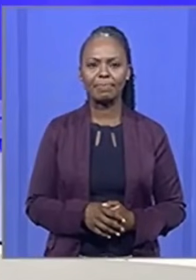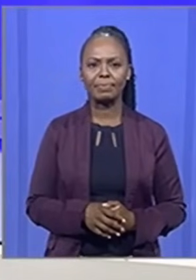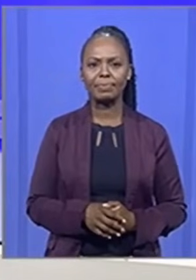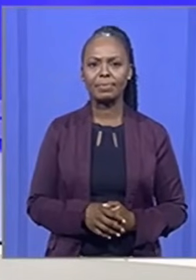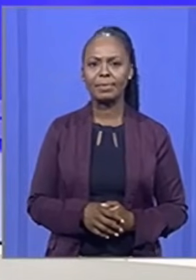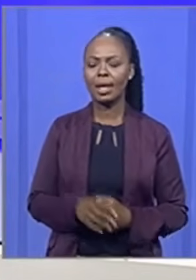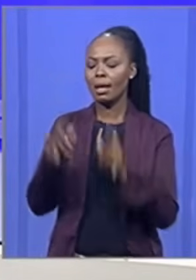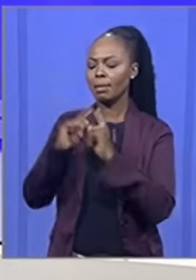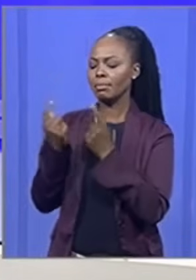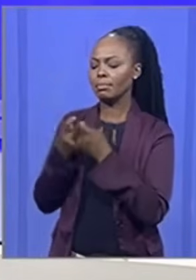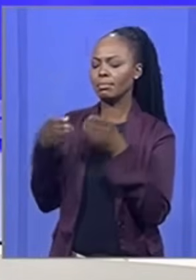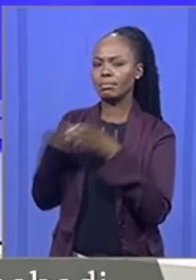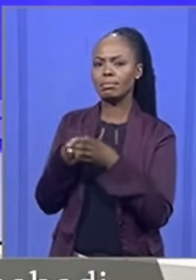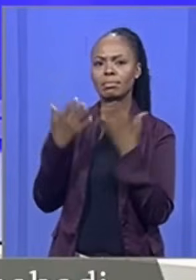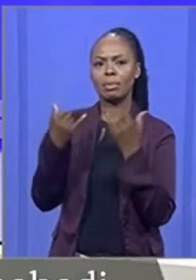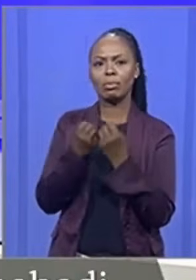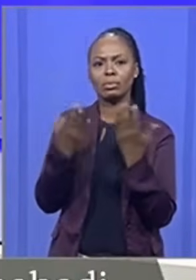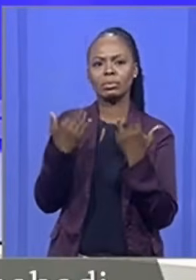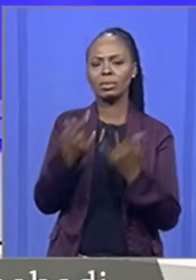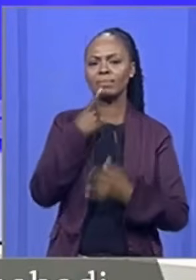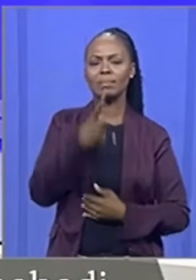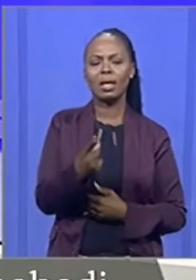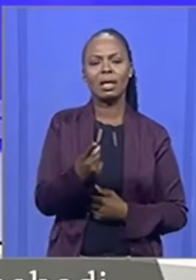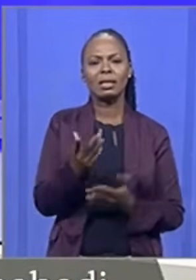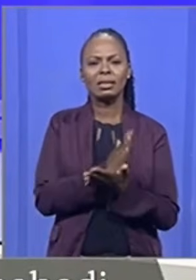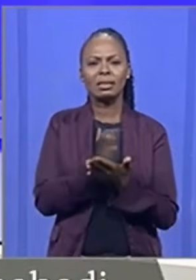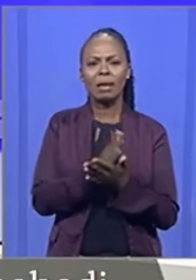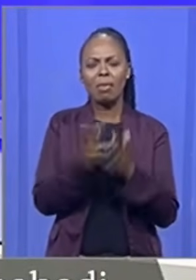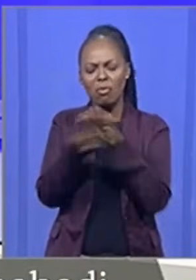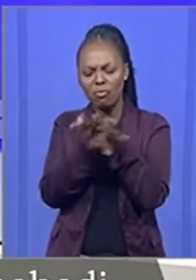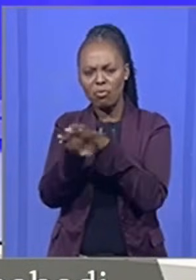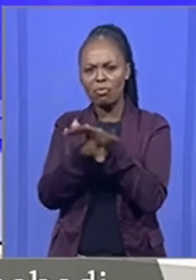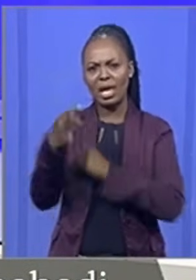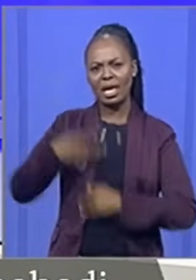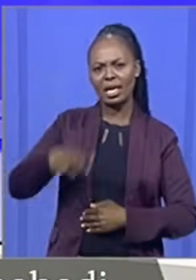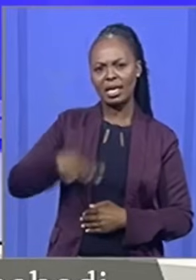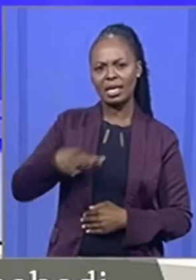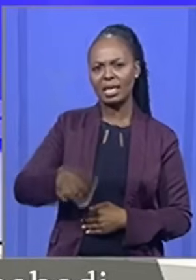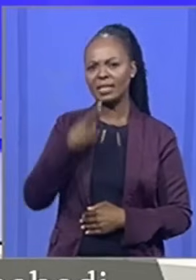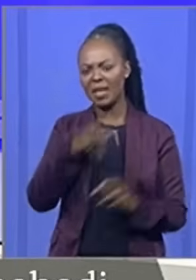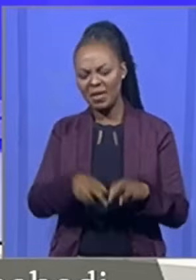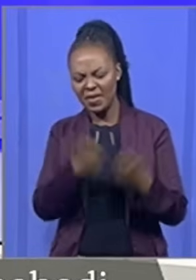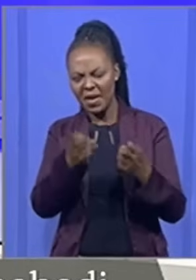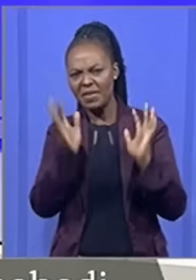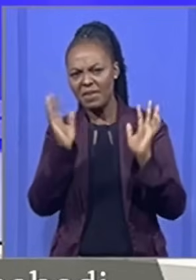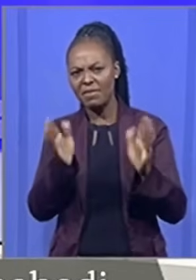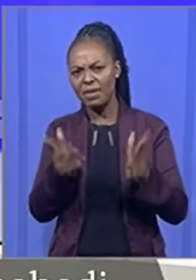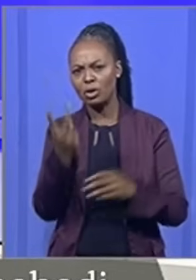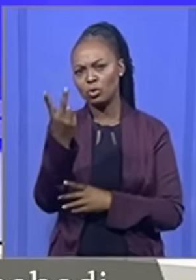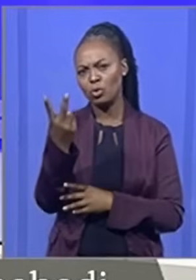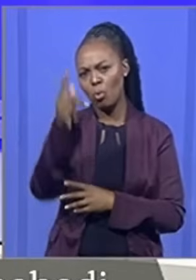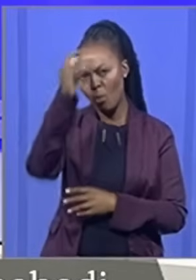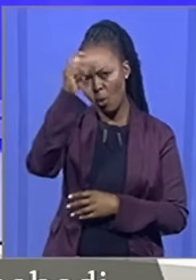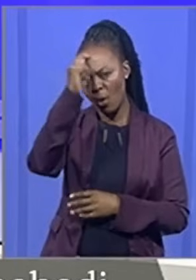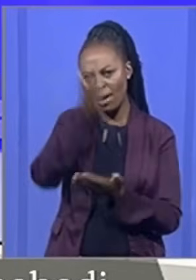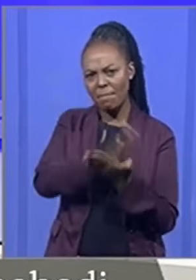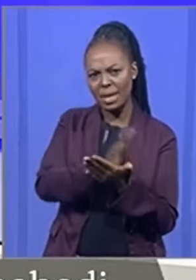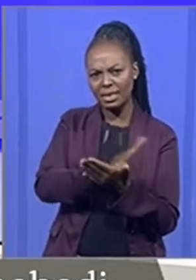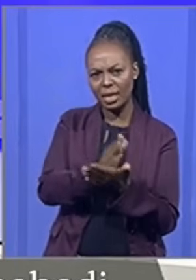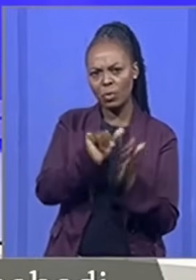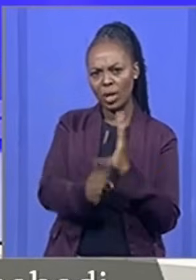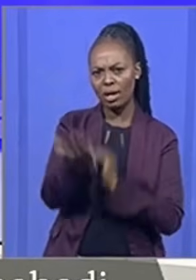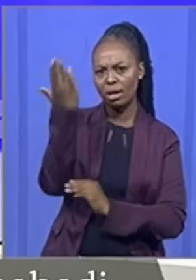Mokgatlo wa ntshang tlhekefetso ya bongwakwanele o re batho ba ntseng ba romela video ya ngwanana ya tlalewang a ile a betwa ke bashanyana ba 2 Midrand bekeng fetileng ba